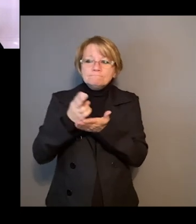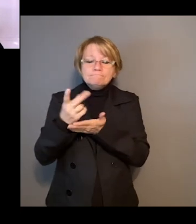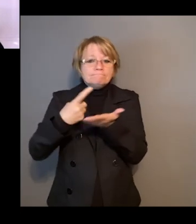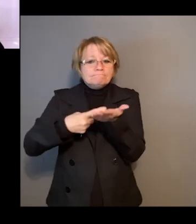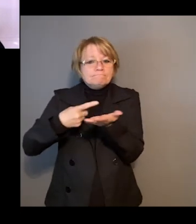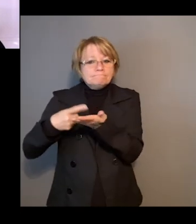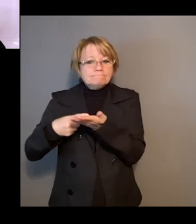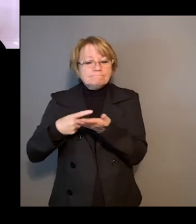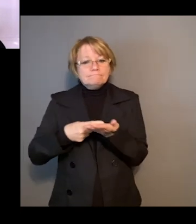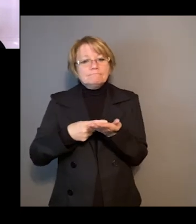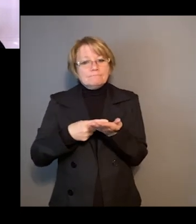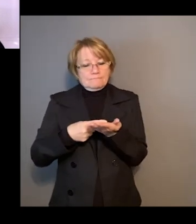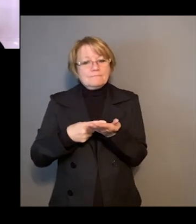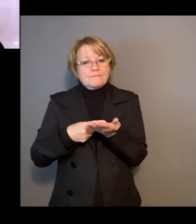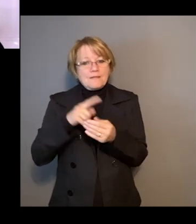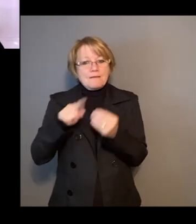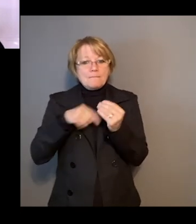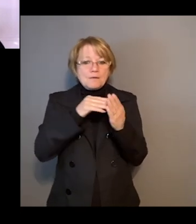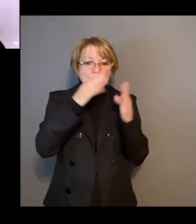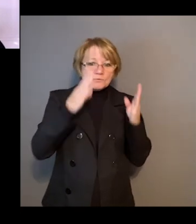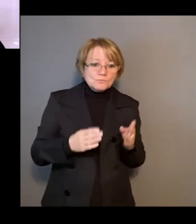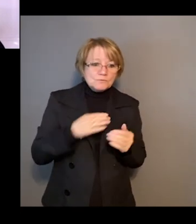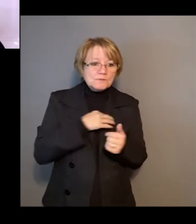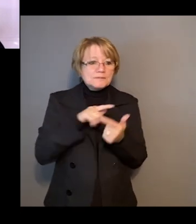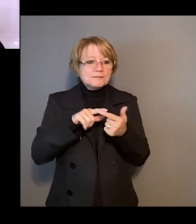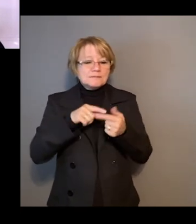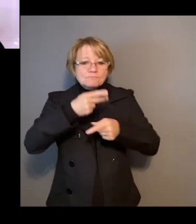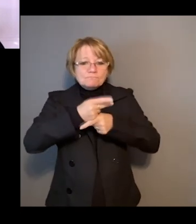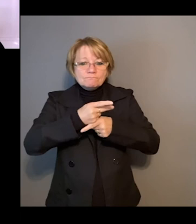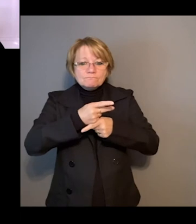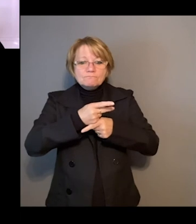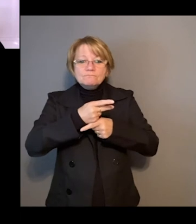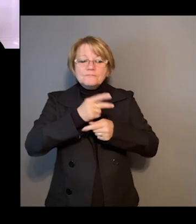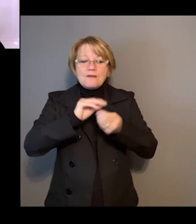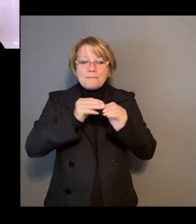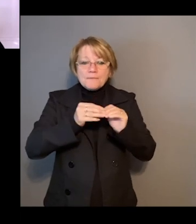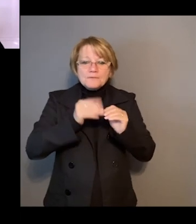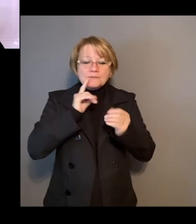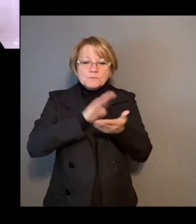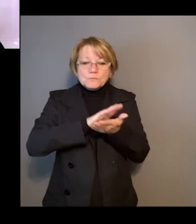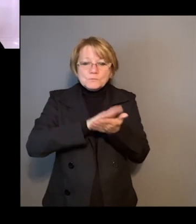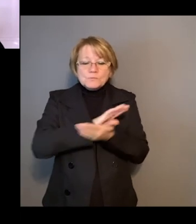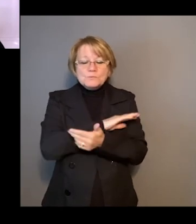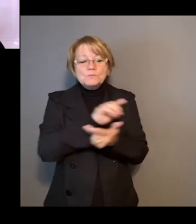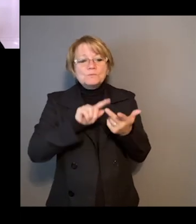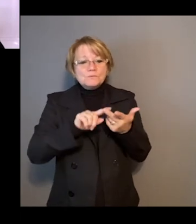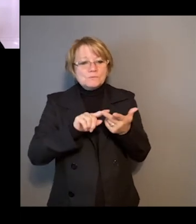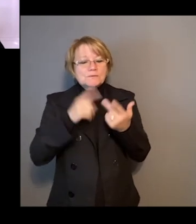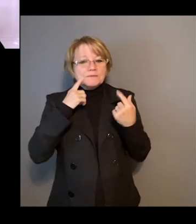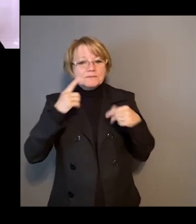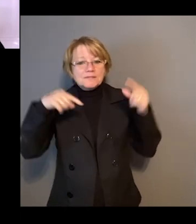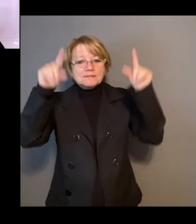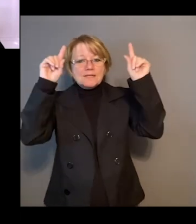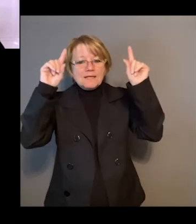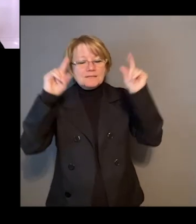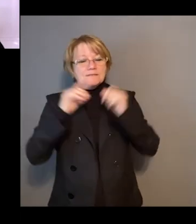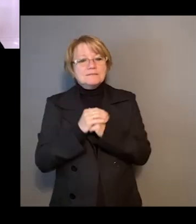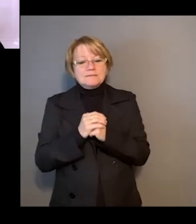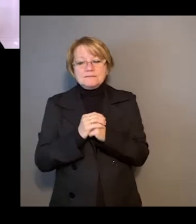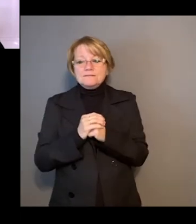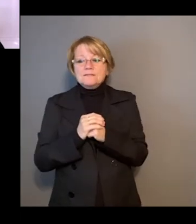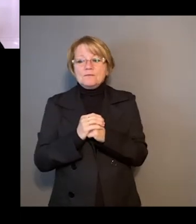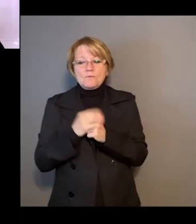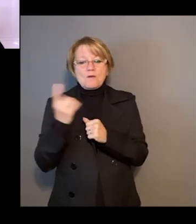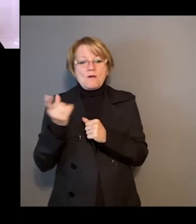and retention and success. And the one thing that was always the theme is relationship and engagement